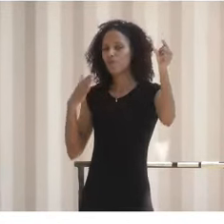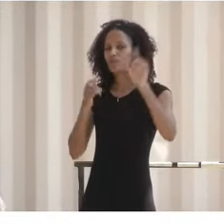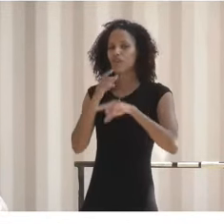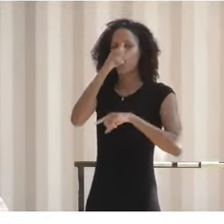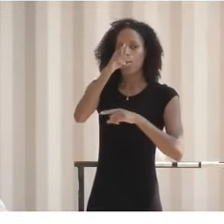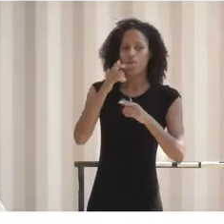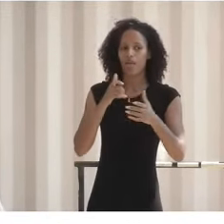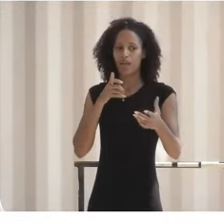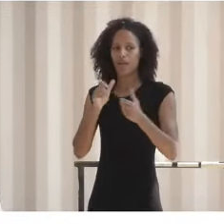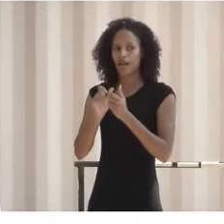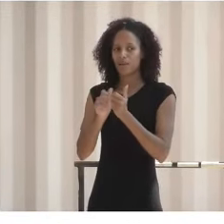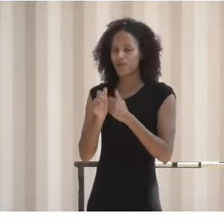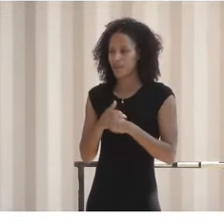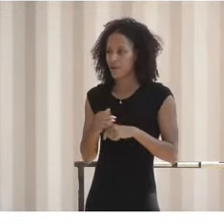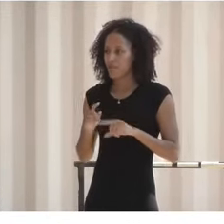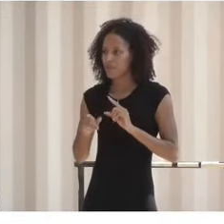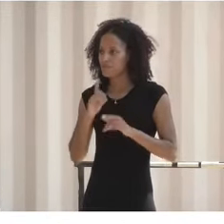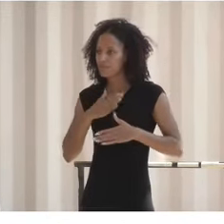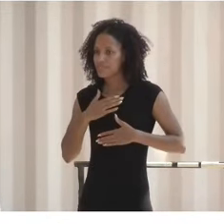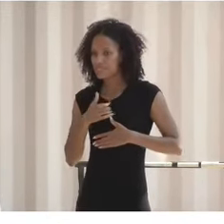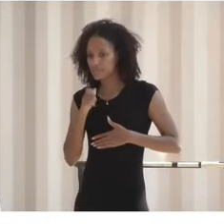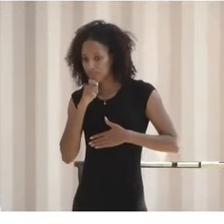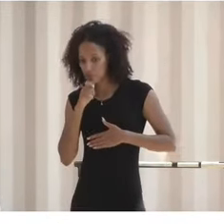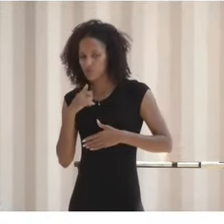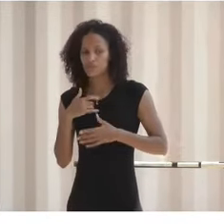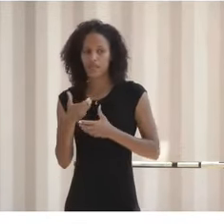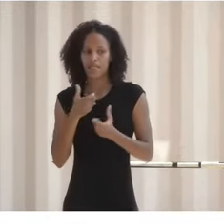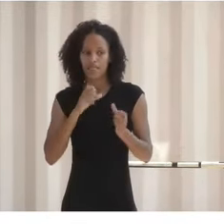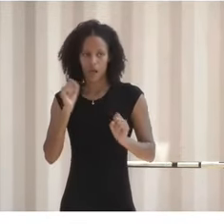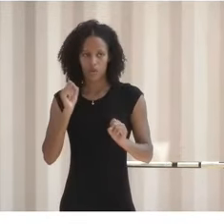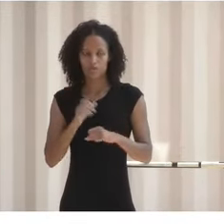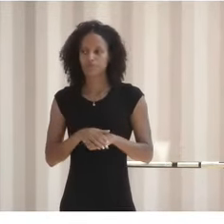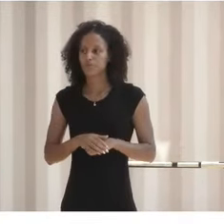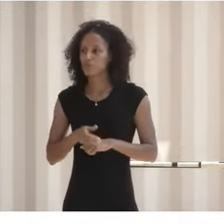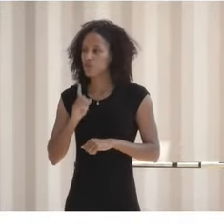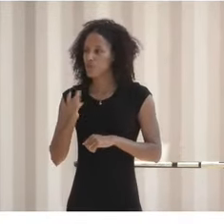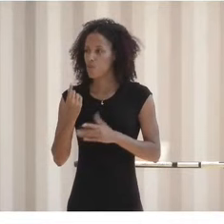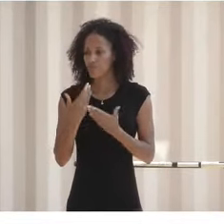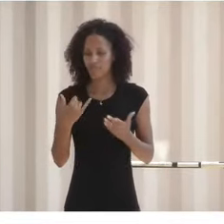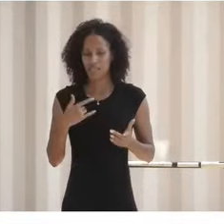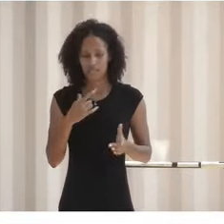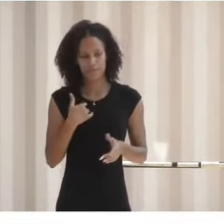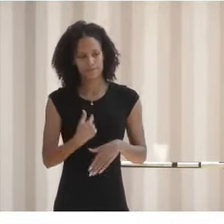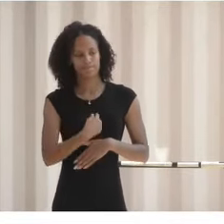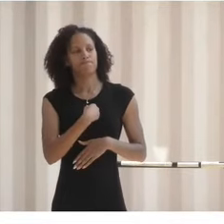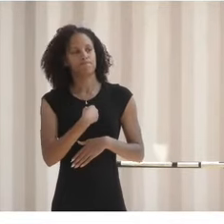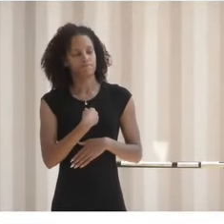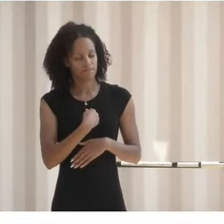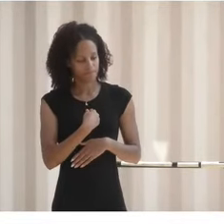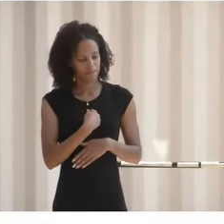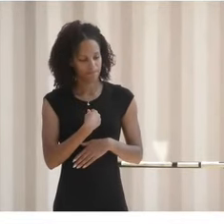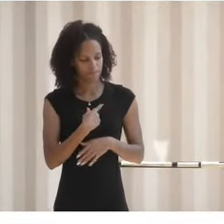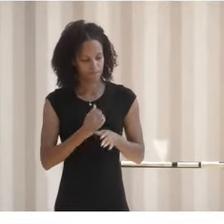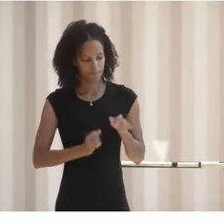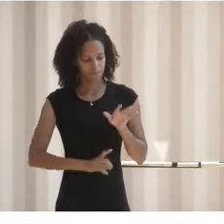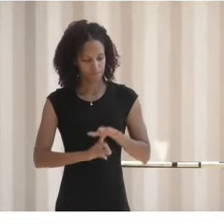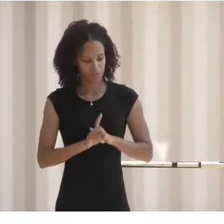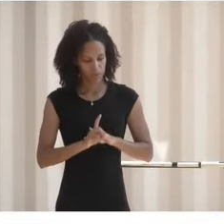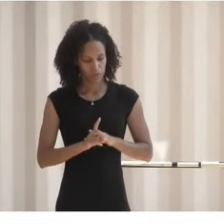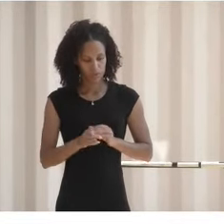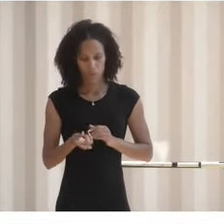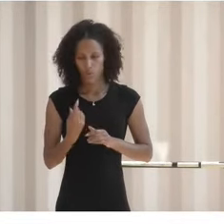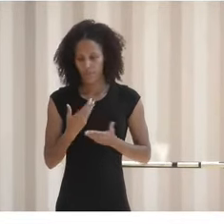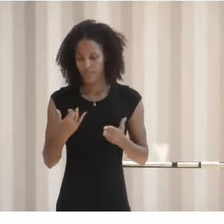One of the things that I heard as I listened to each of you struck me, and I'm particularly